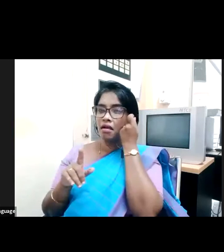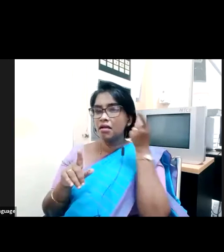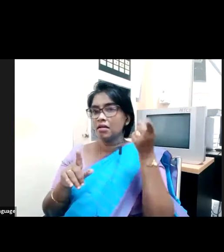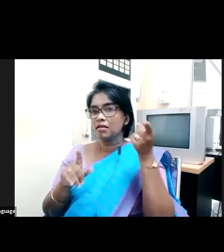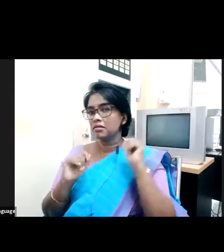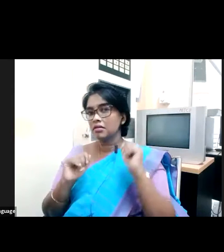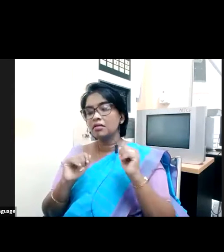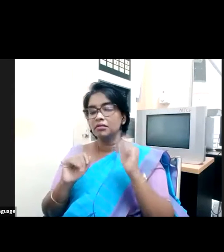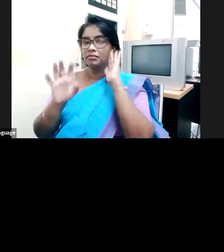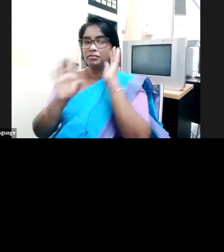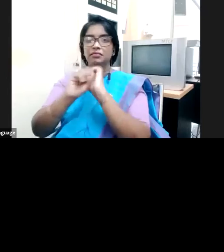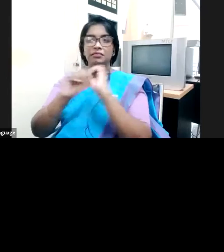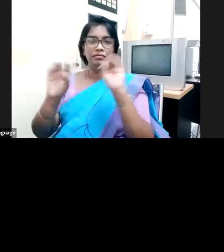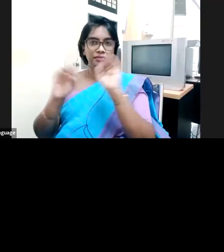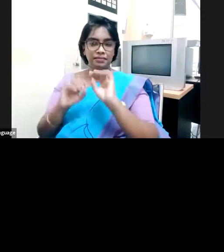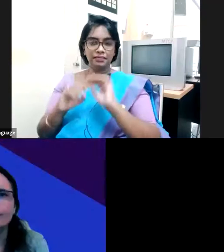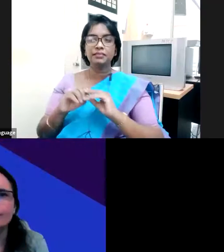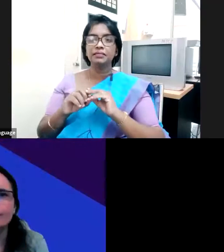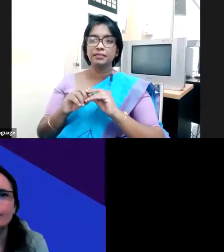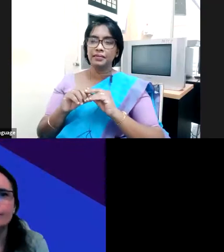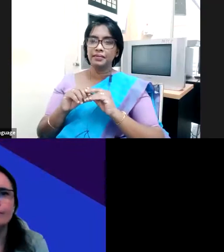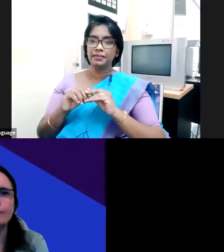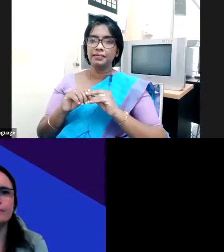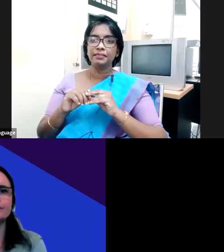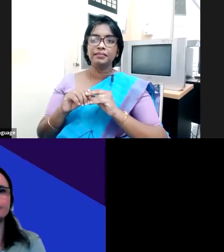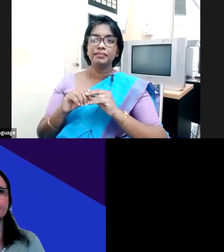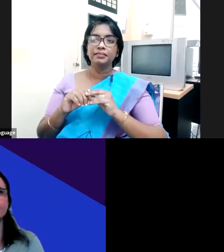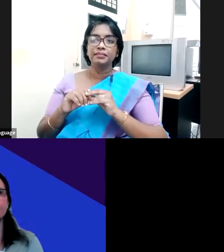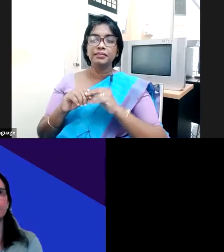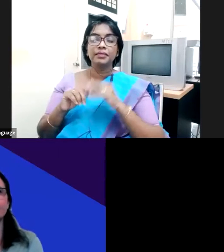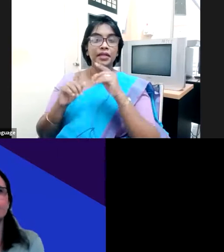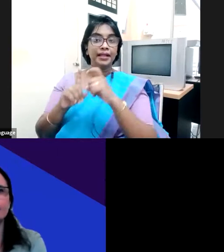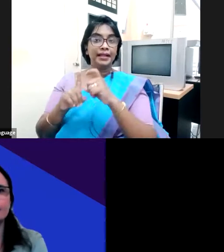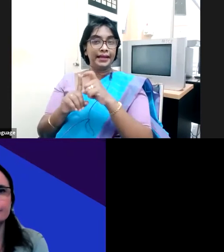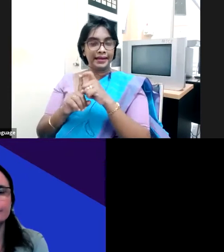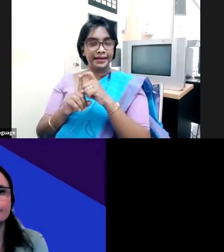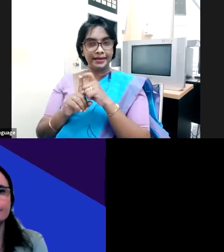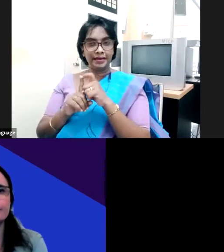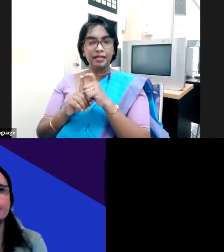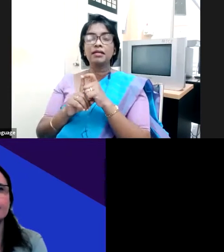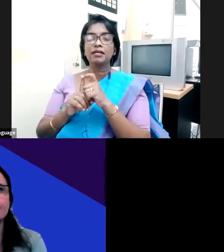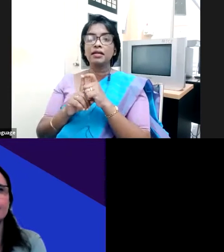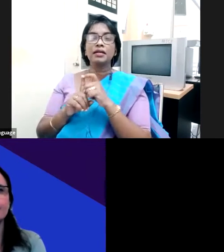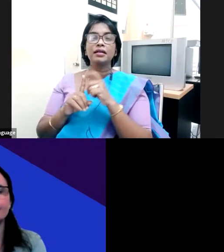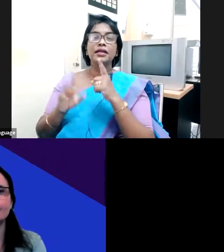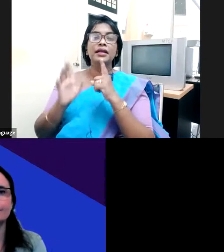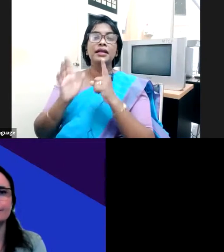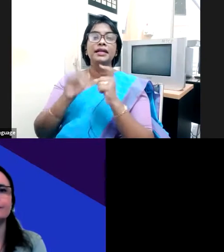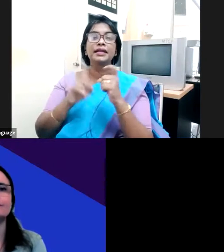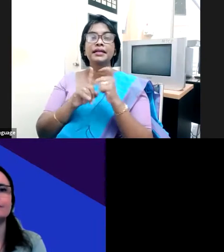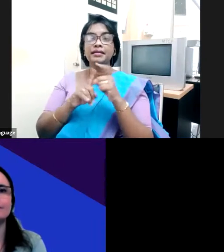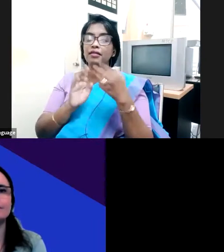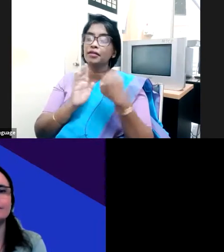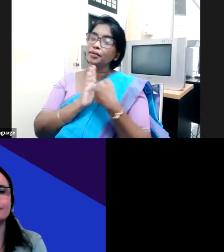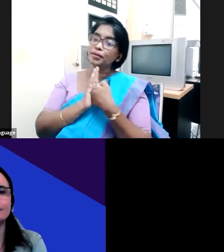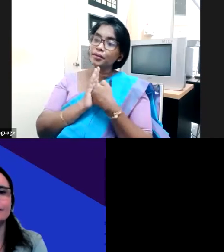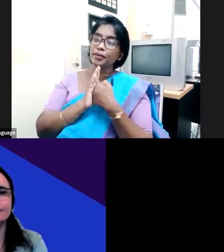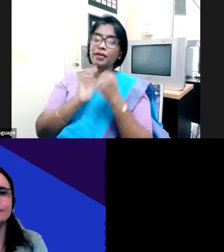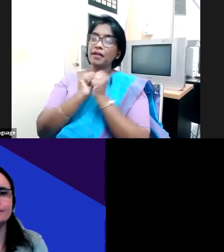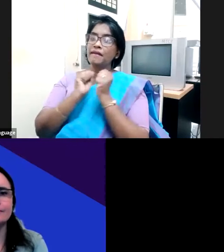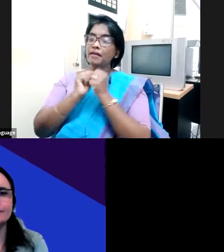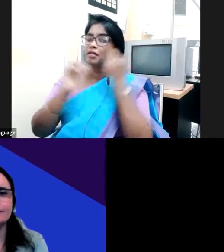Dagmar Walter, Director for Decent Work Team in South Asia and India at